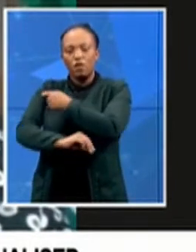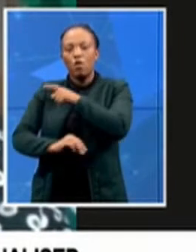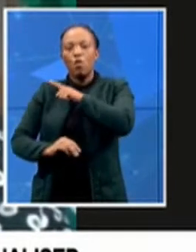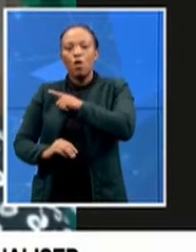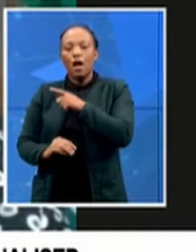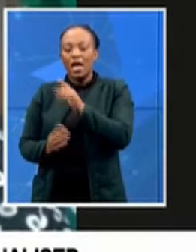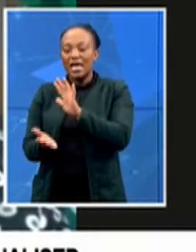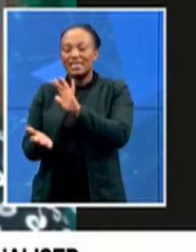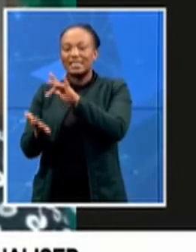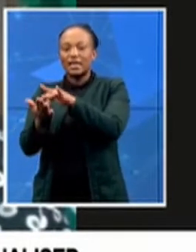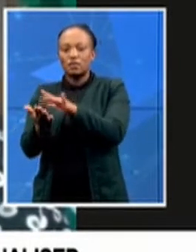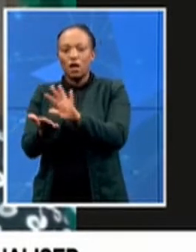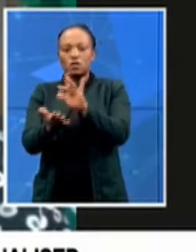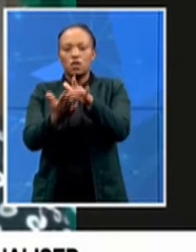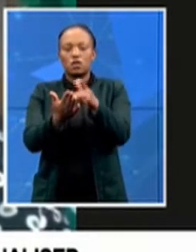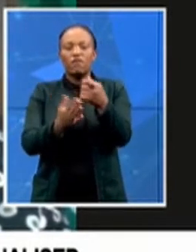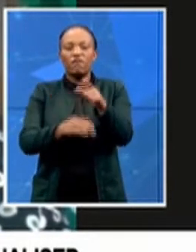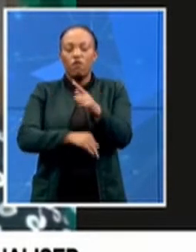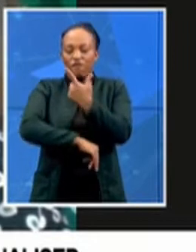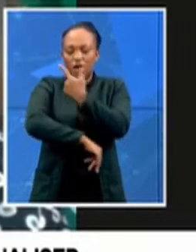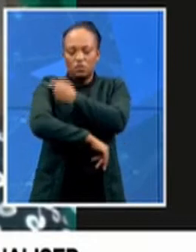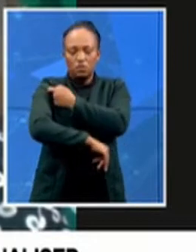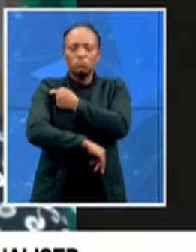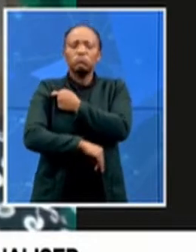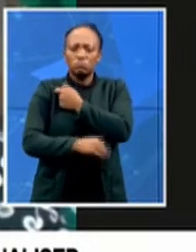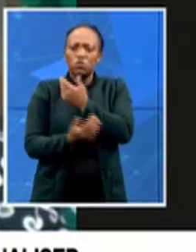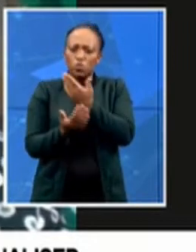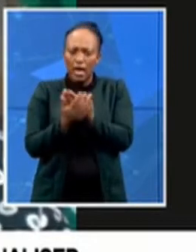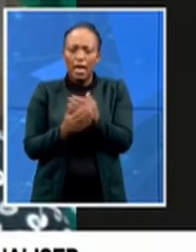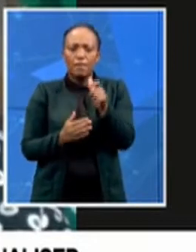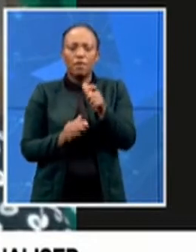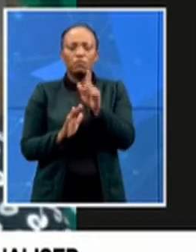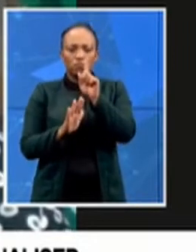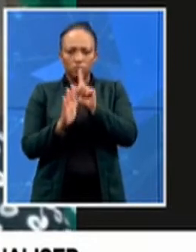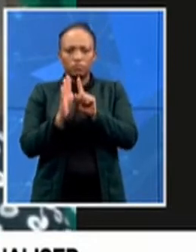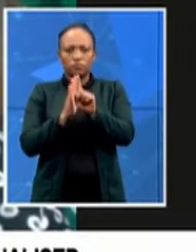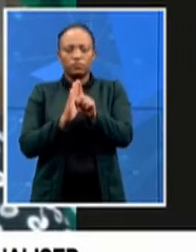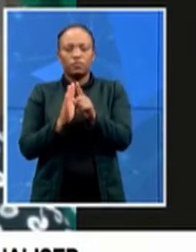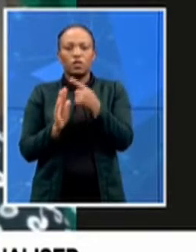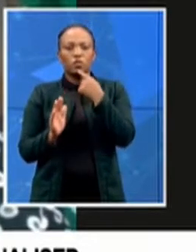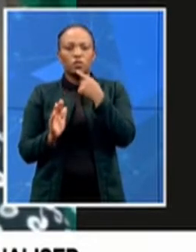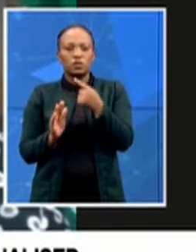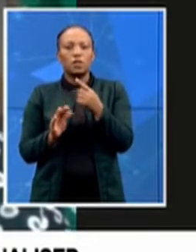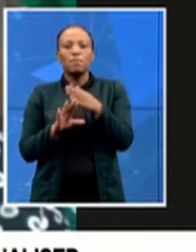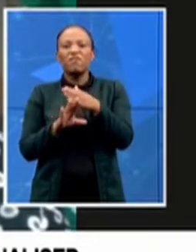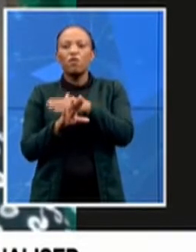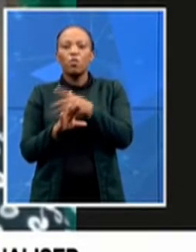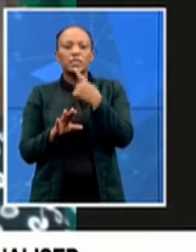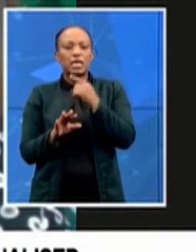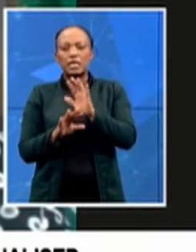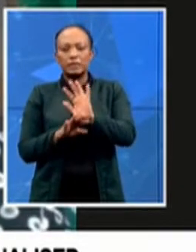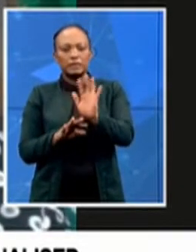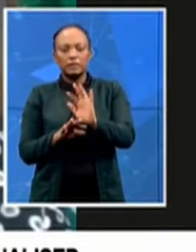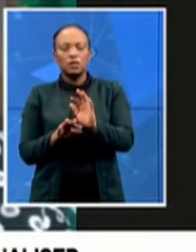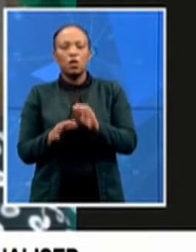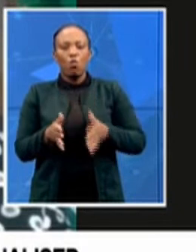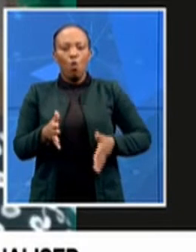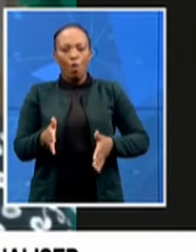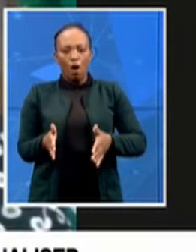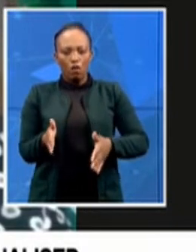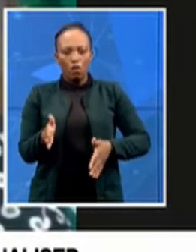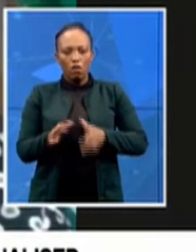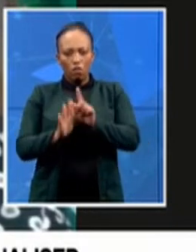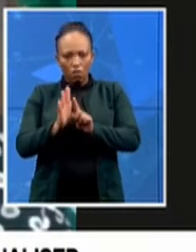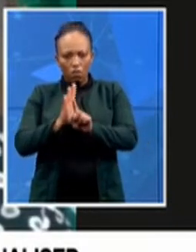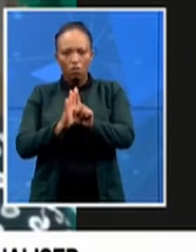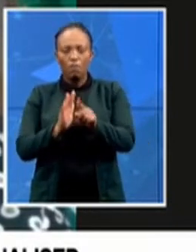have issued a communique that says we do not encourage walk-ins, but we've picked up in some of the areas they are unavoidable. What we've taken